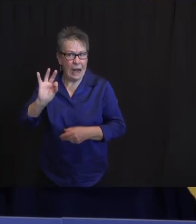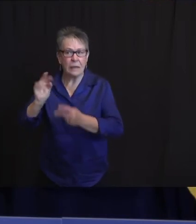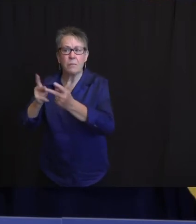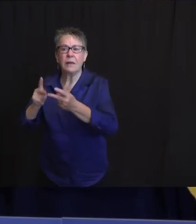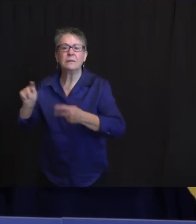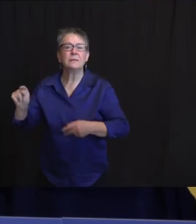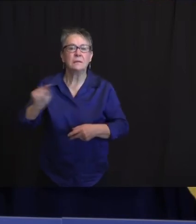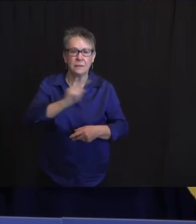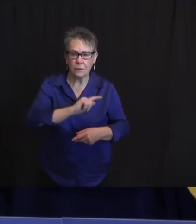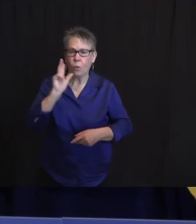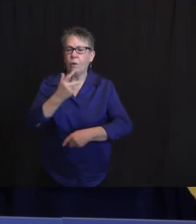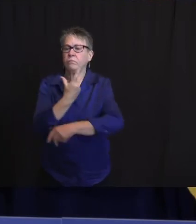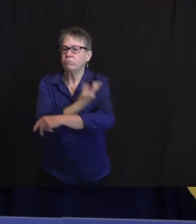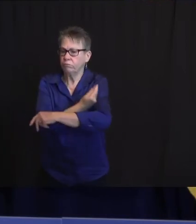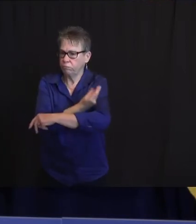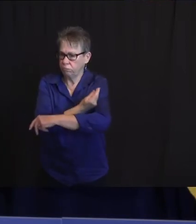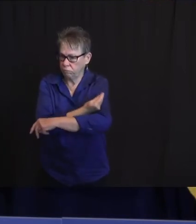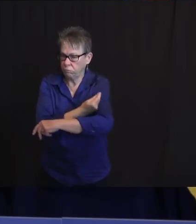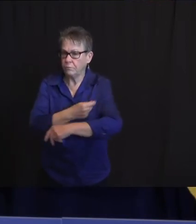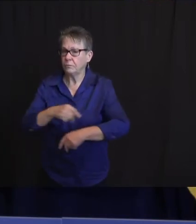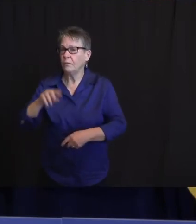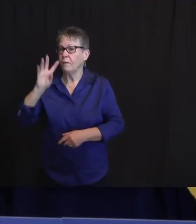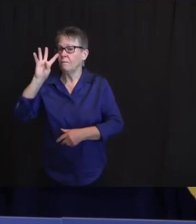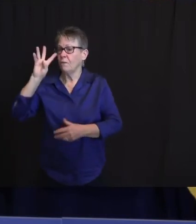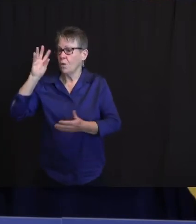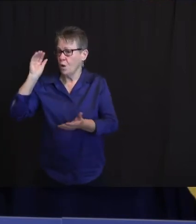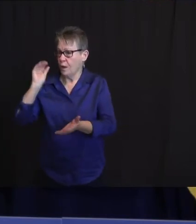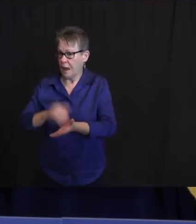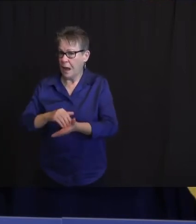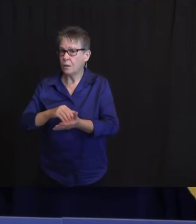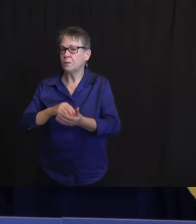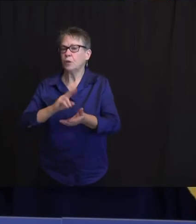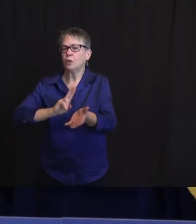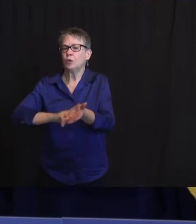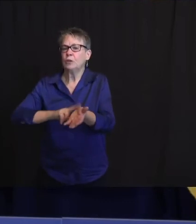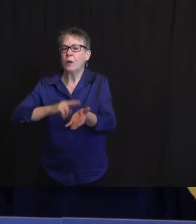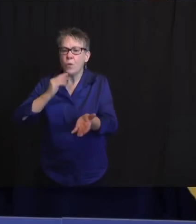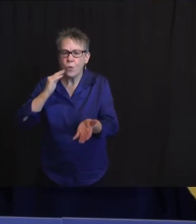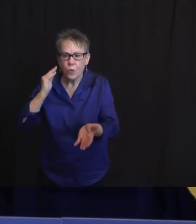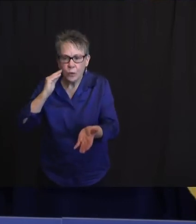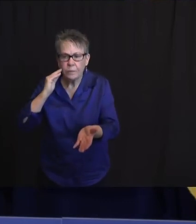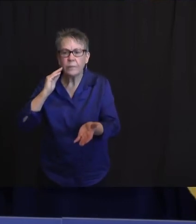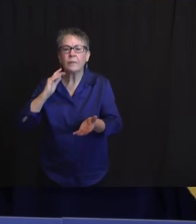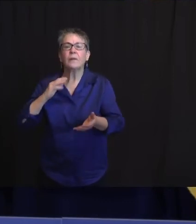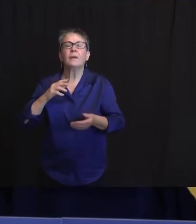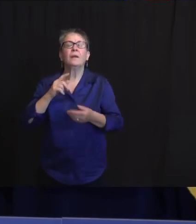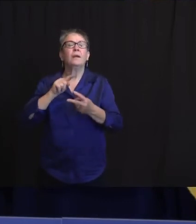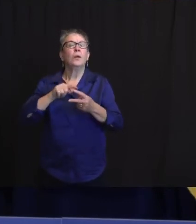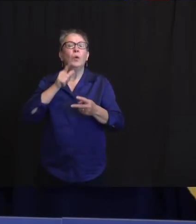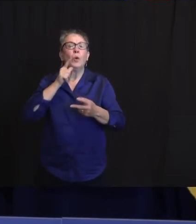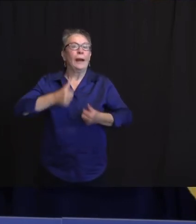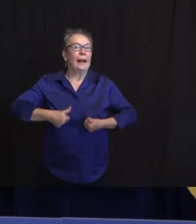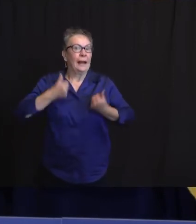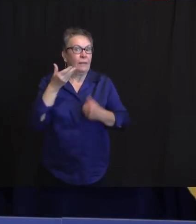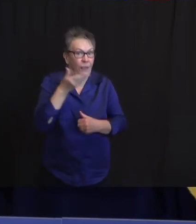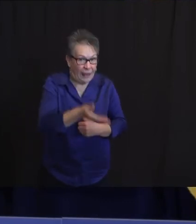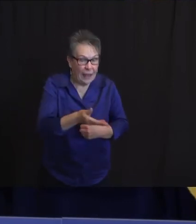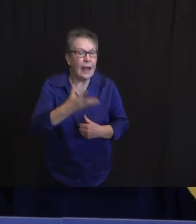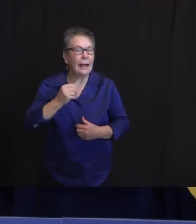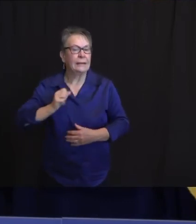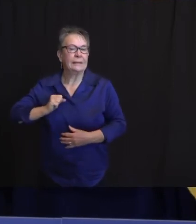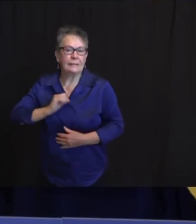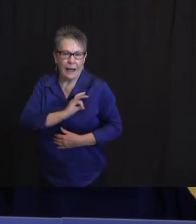4,285 long-term care residents and more than 3,800 staff have been vaccinated.